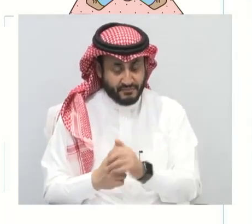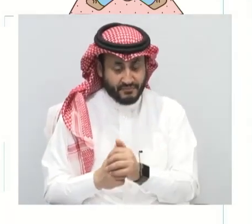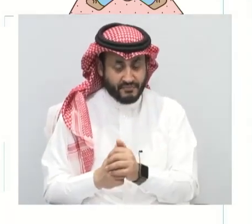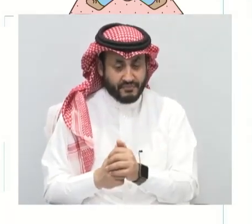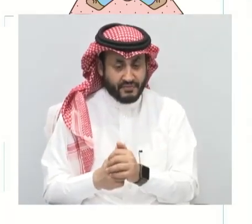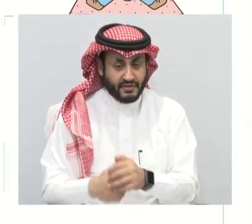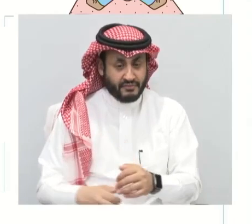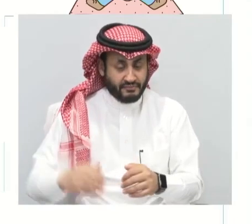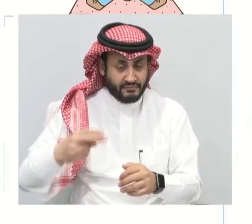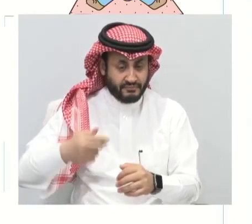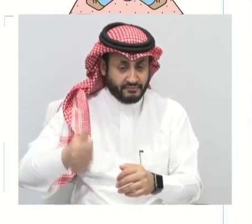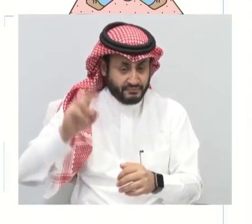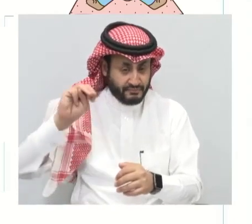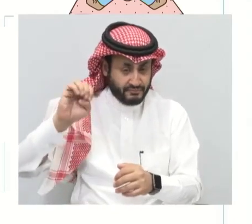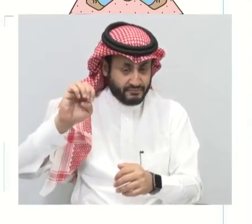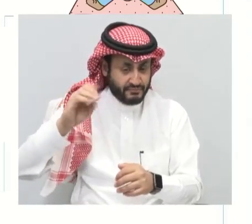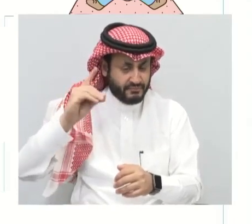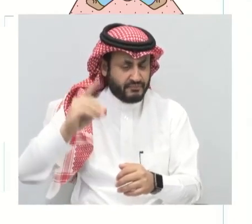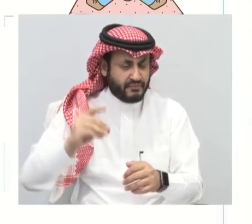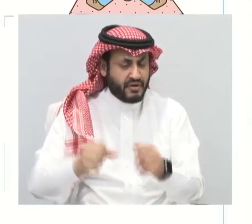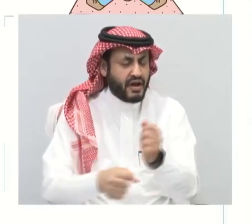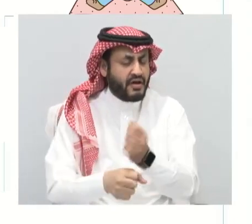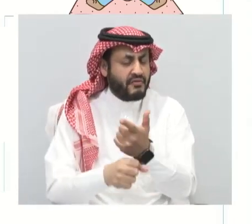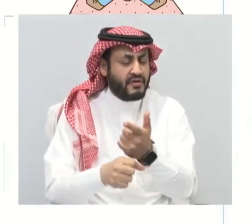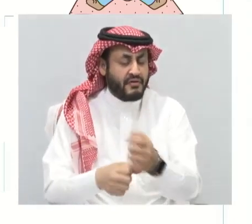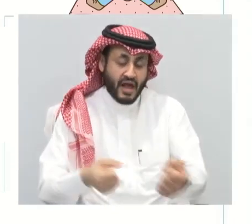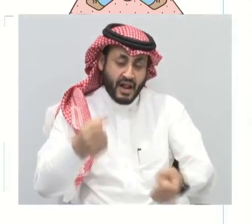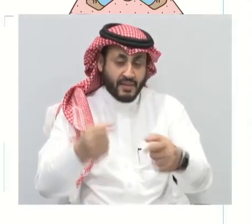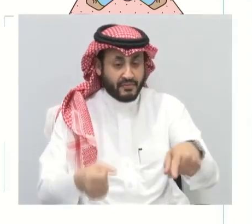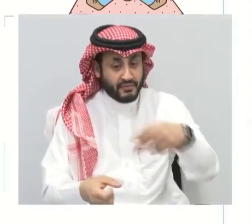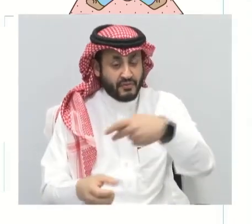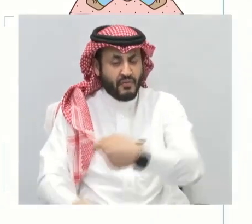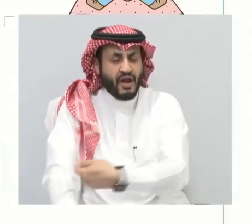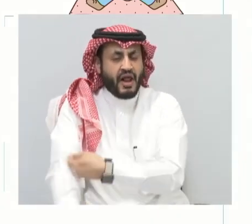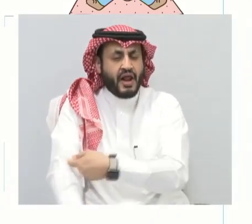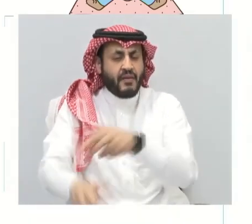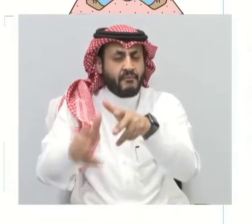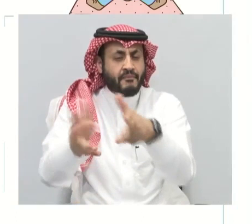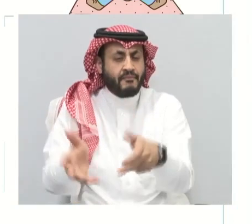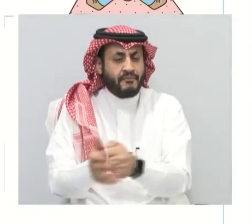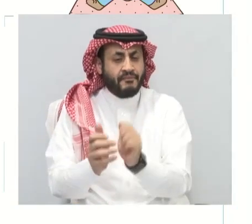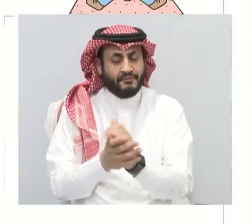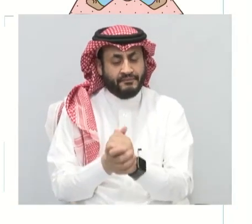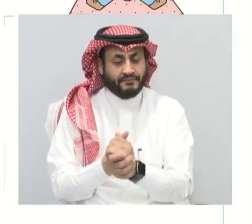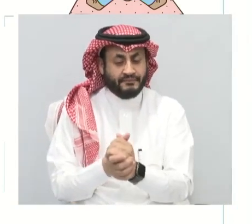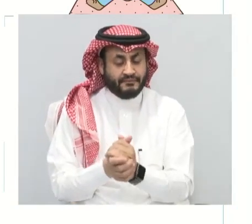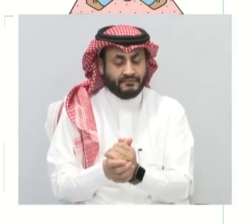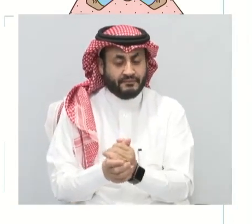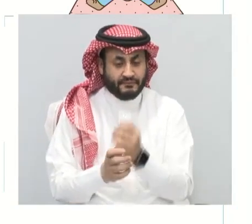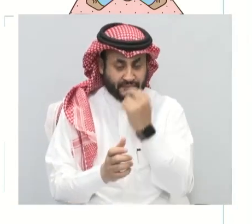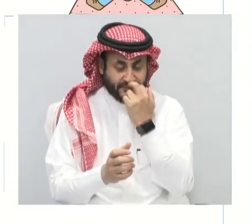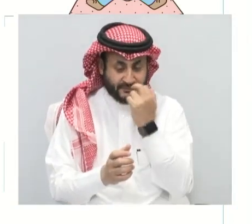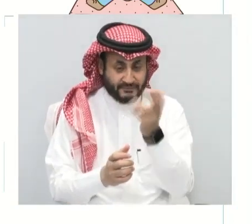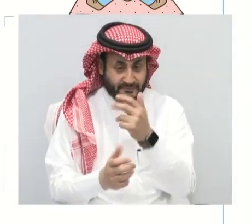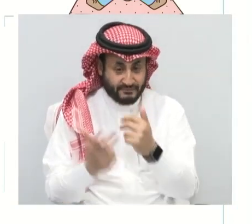we answered the question, he's going to drive his mother and his grandmother to the hospital. We answered the question